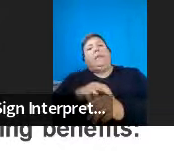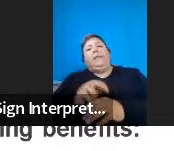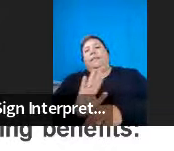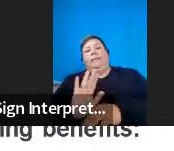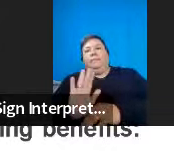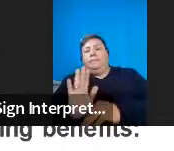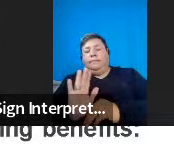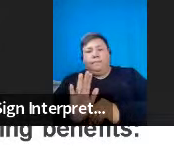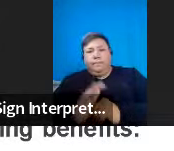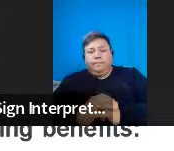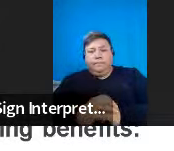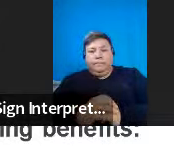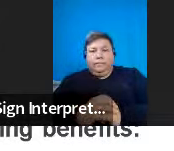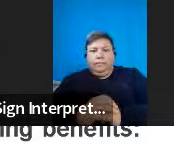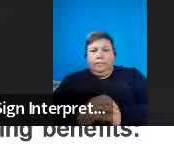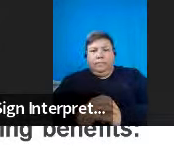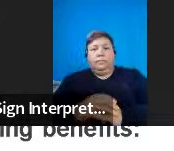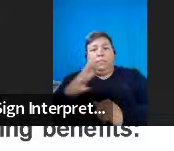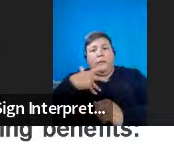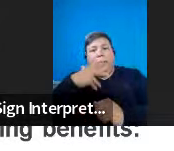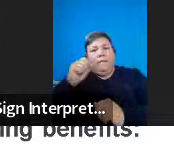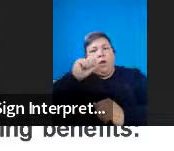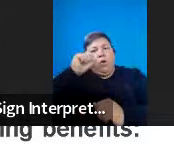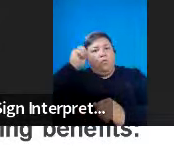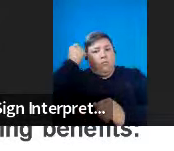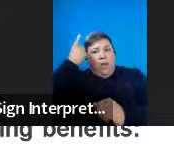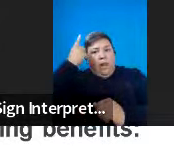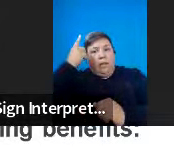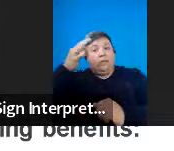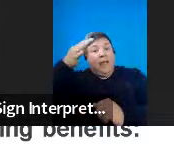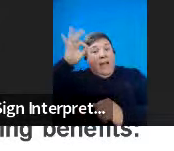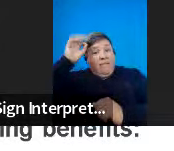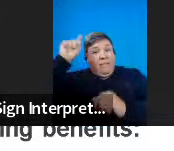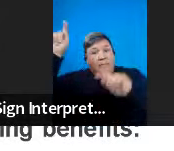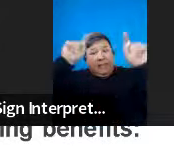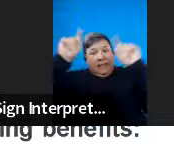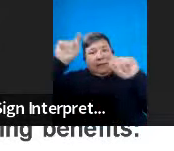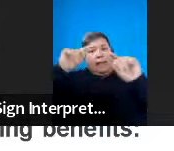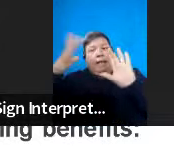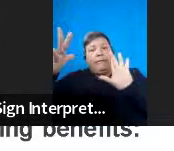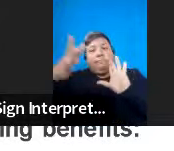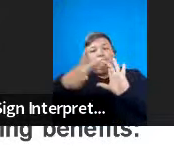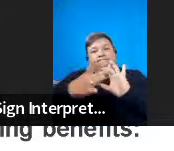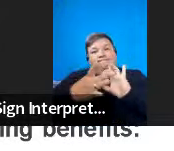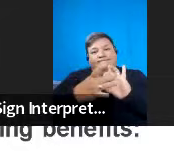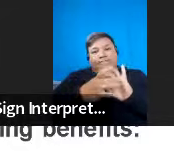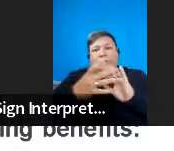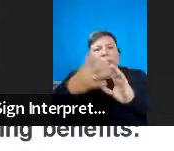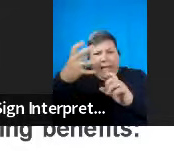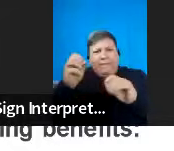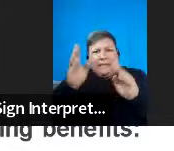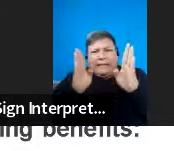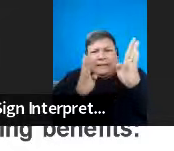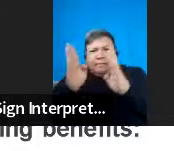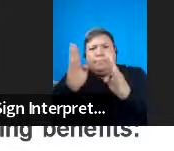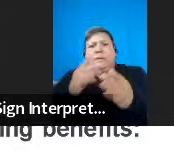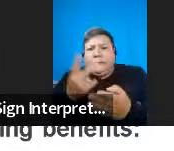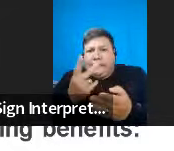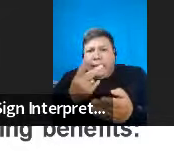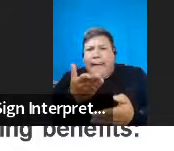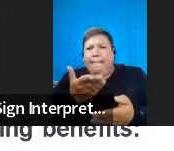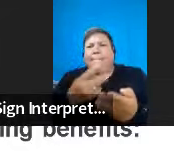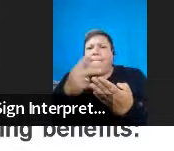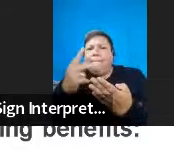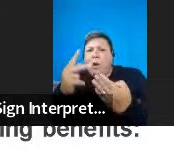way? And because we've also realized that some of these government agencies, they also have some similar programs in place. Like they